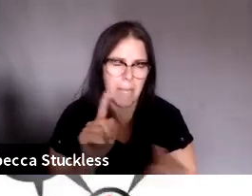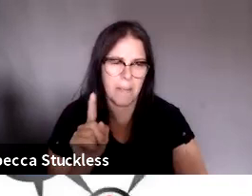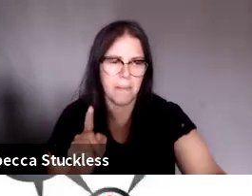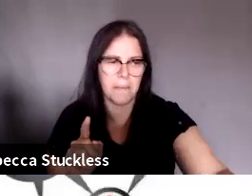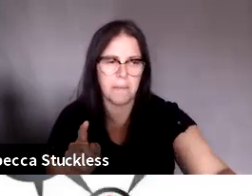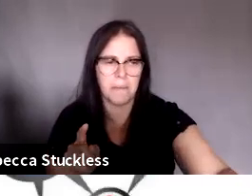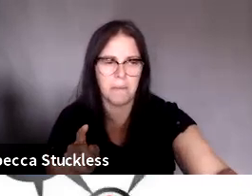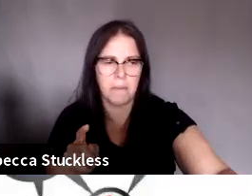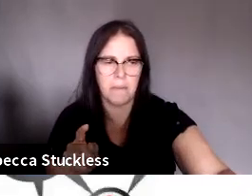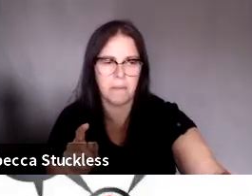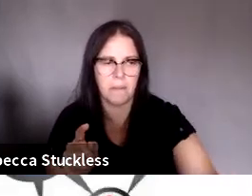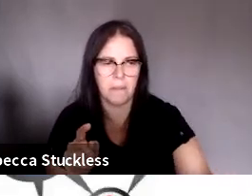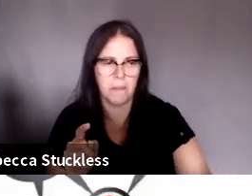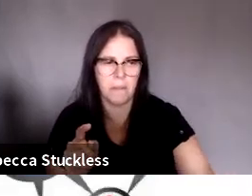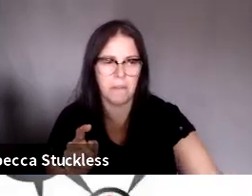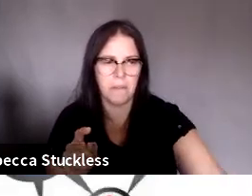So